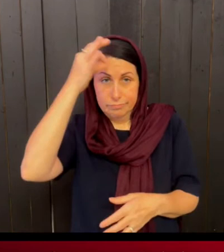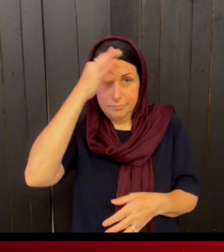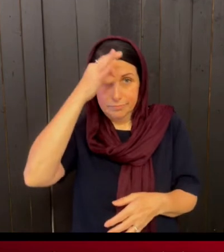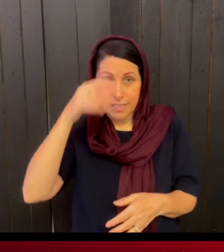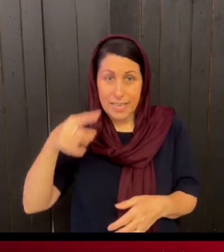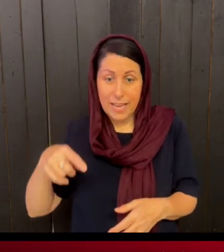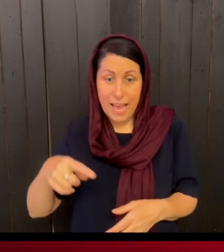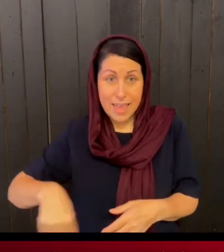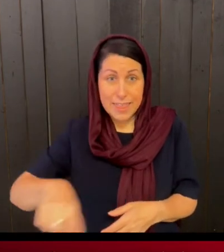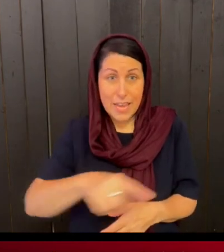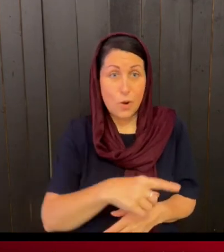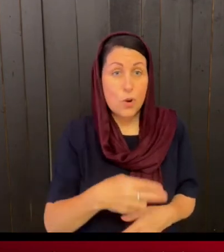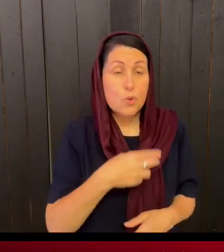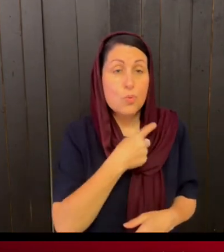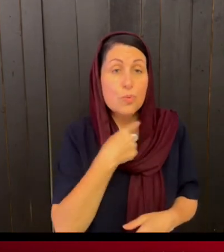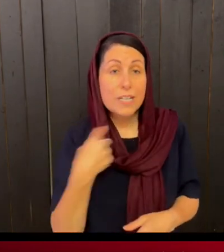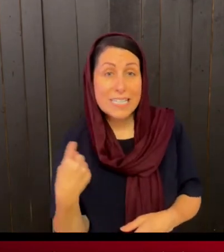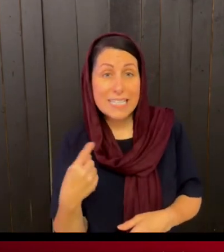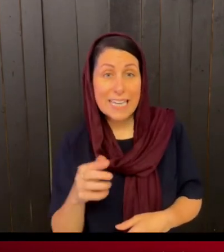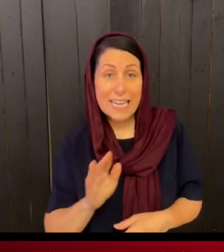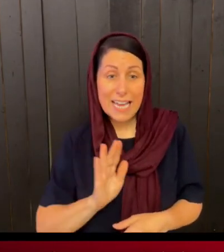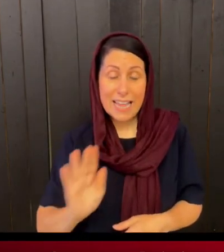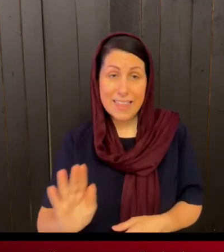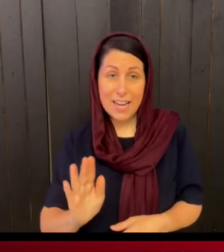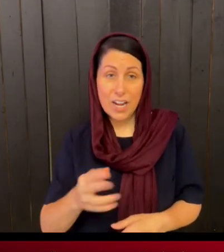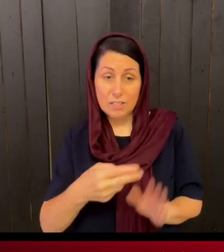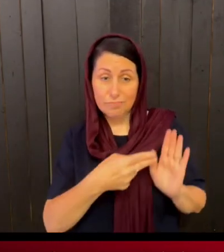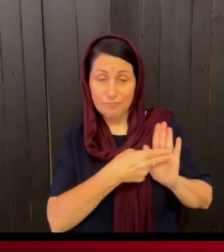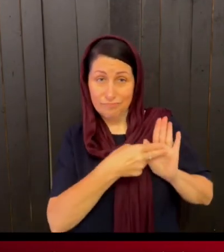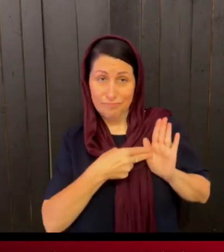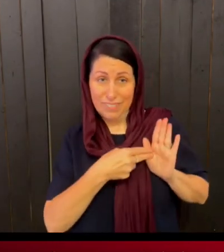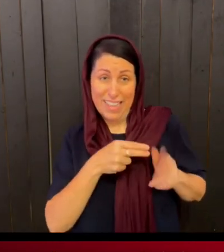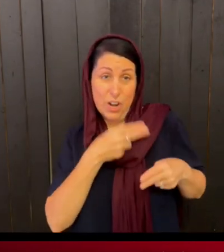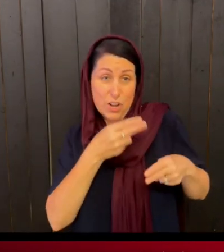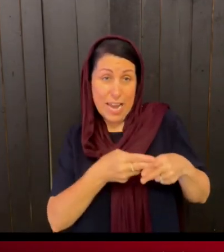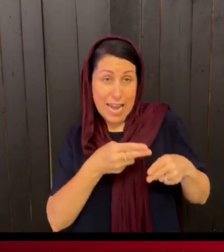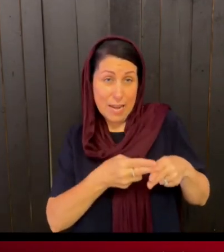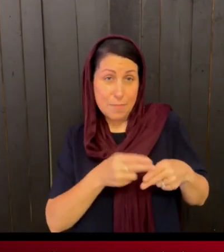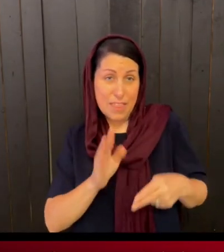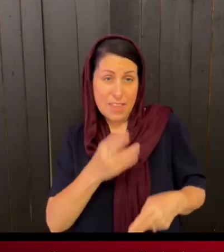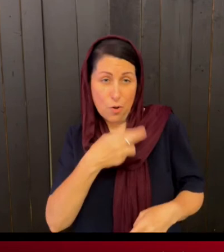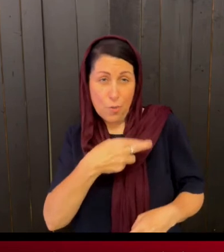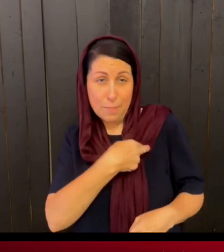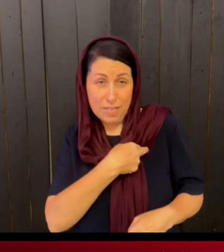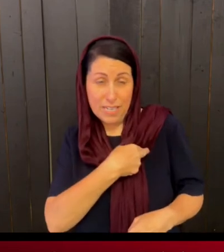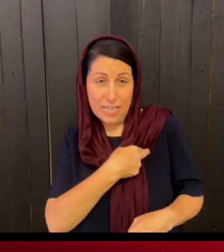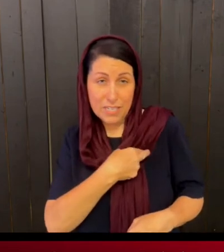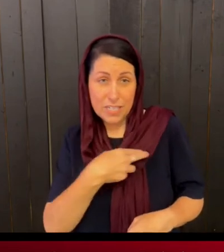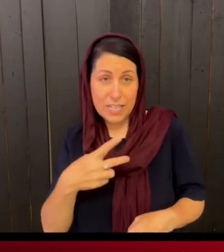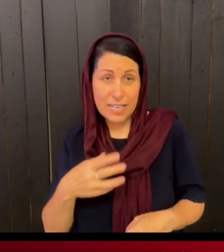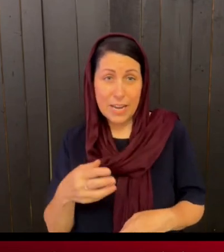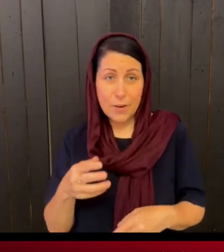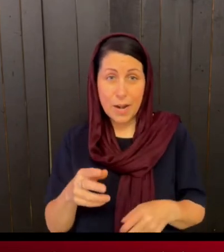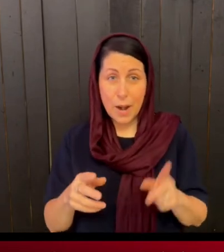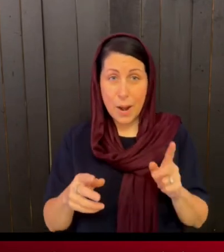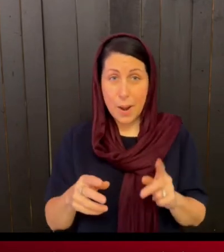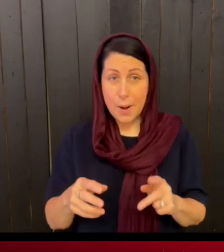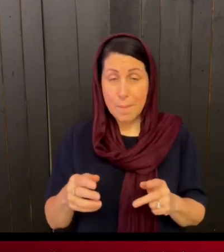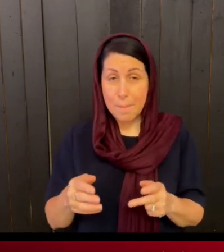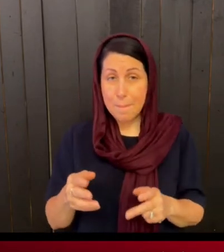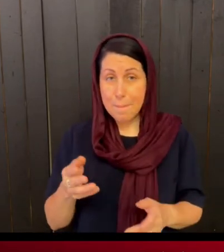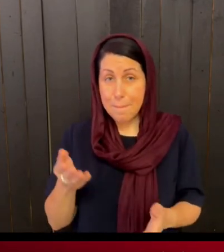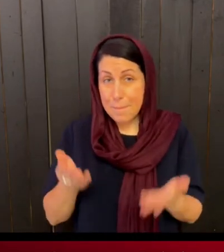risked their reputations, I think. They possibly risked punishment from their, you know, the people that were above them, maybe risked their